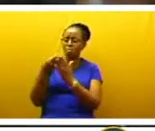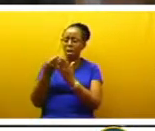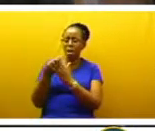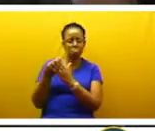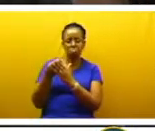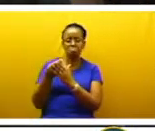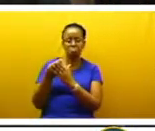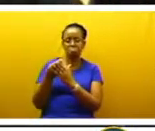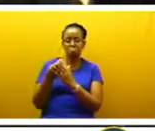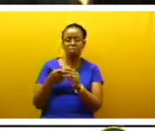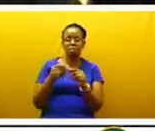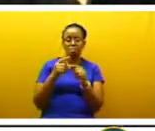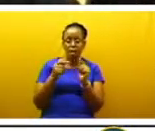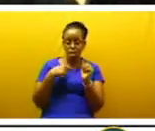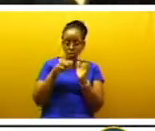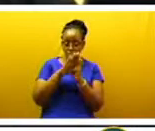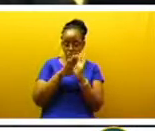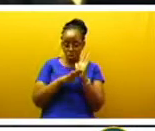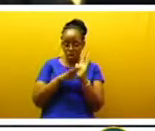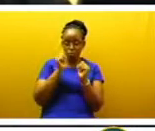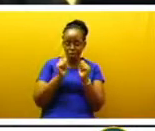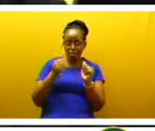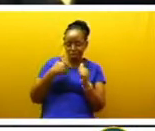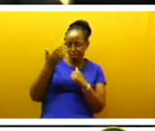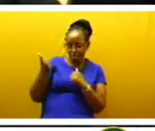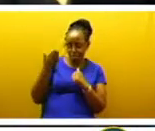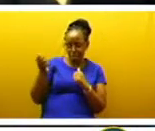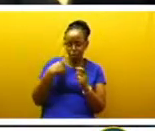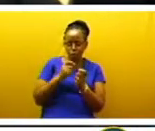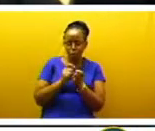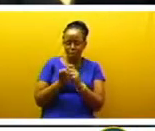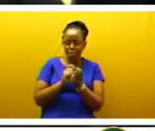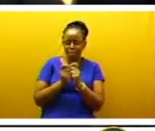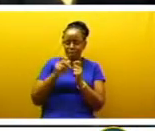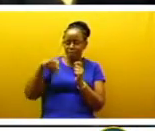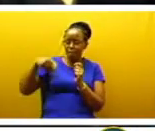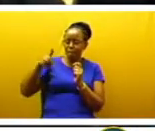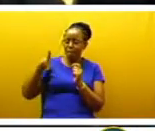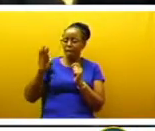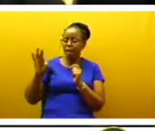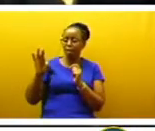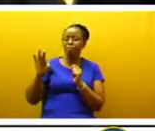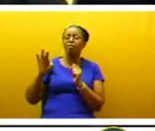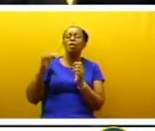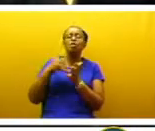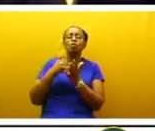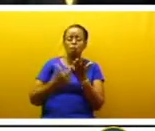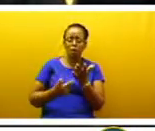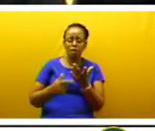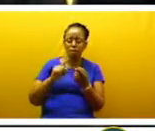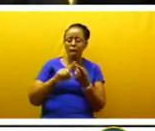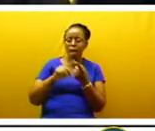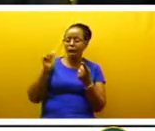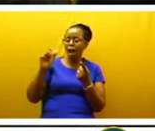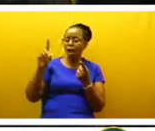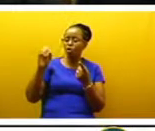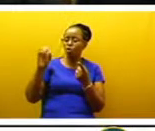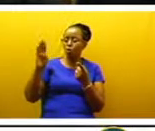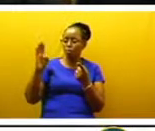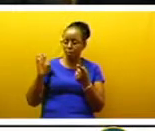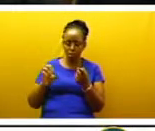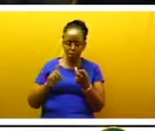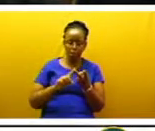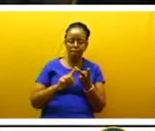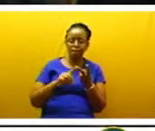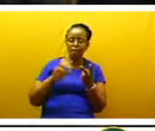exist for editing a PDF document include Adobe Acrobat DC, Foxit